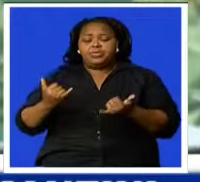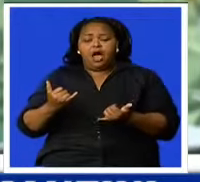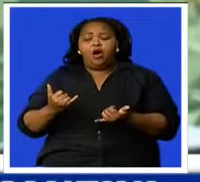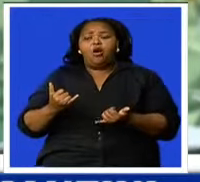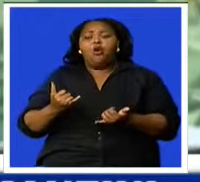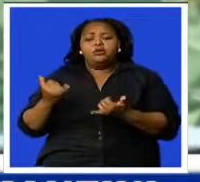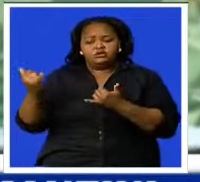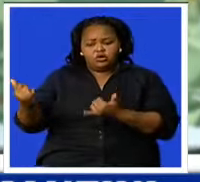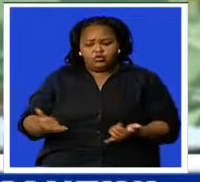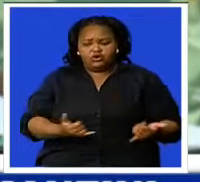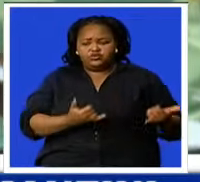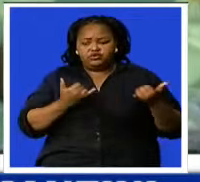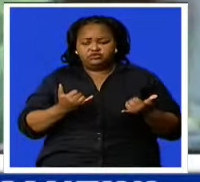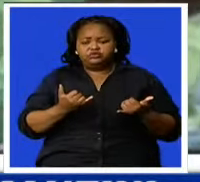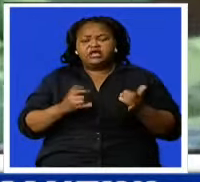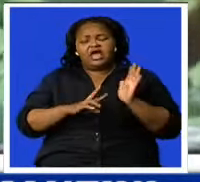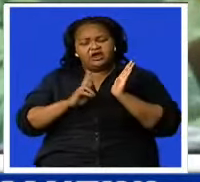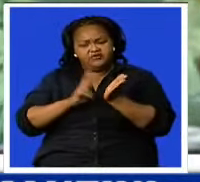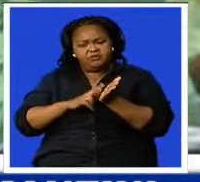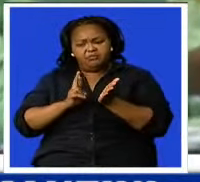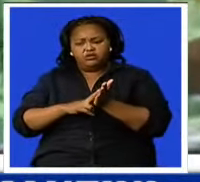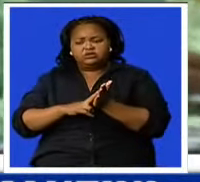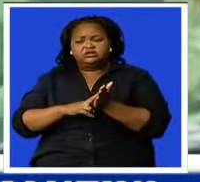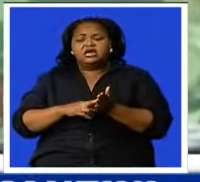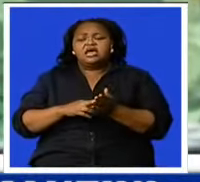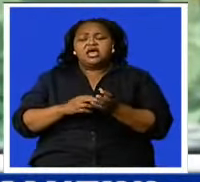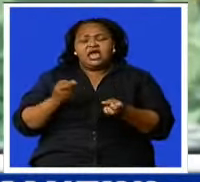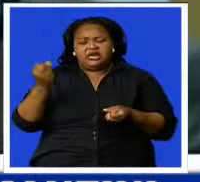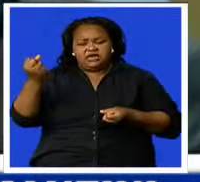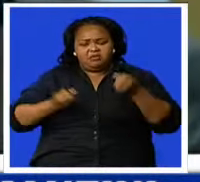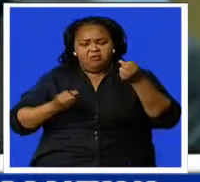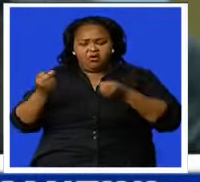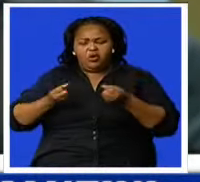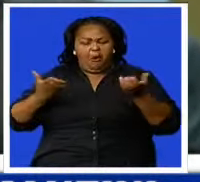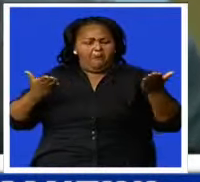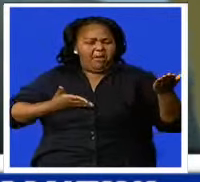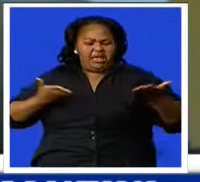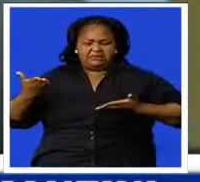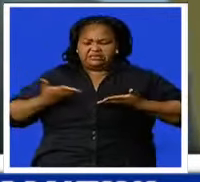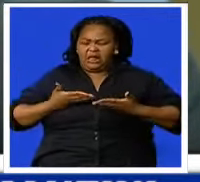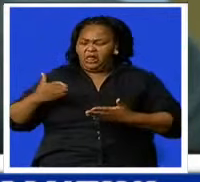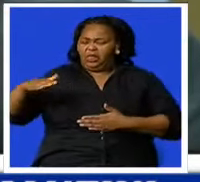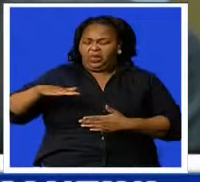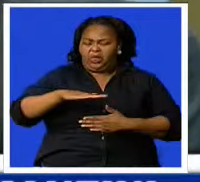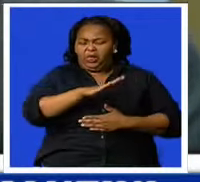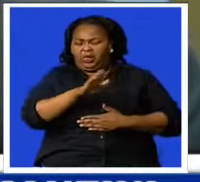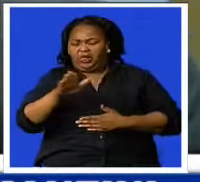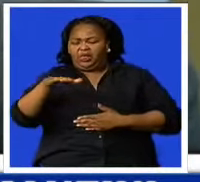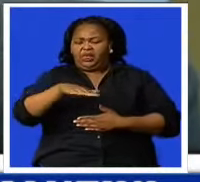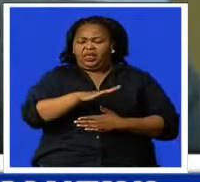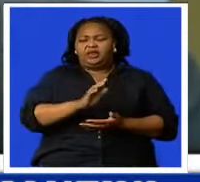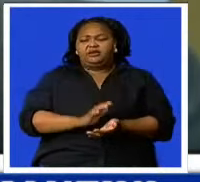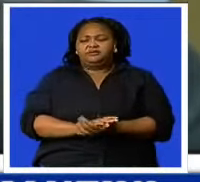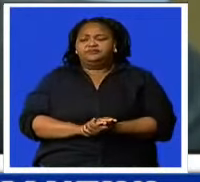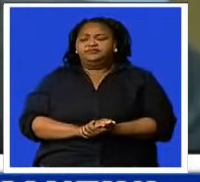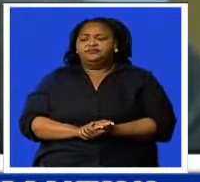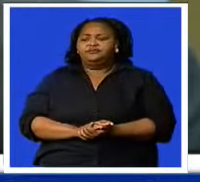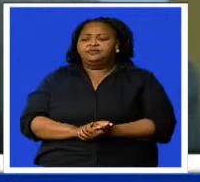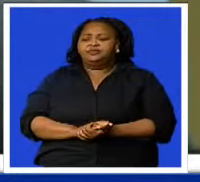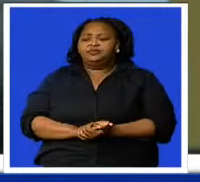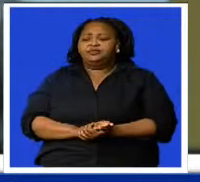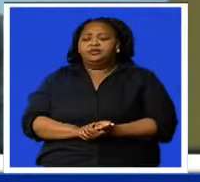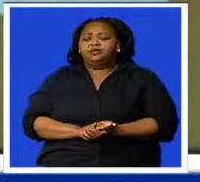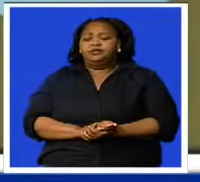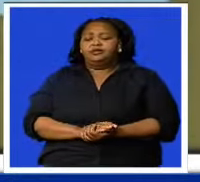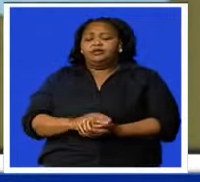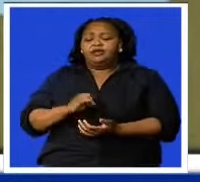ngekuphitsitela kwetimoto kuleli dolobha nekuthi kungendiwa njani ngako. We do understand that we're going to deal with it later, but it was a